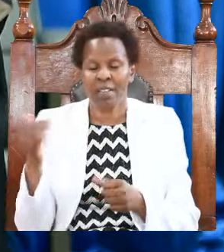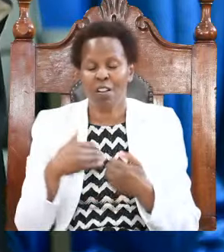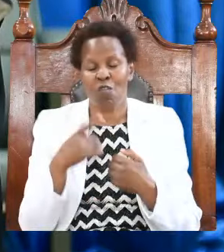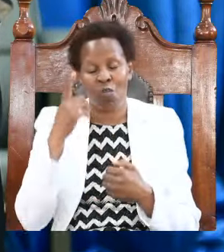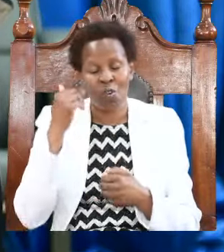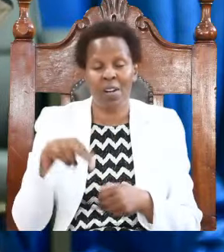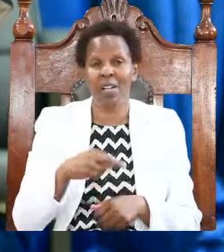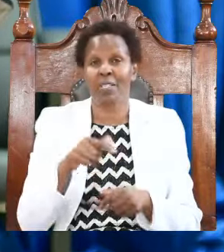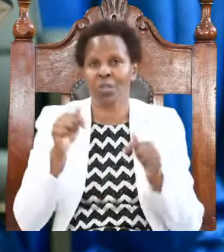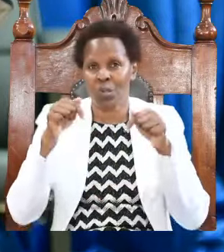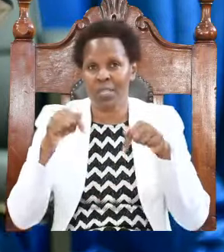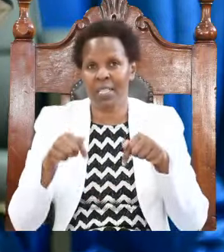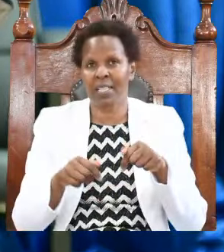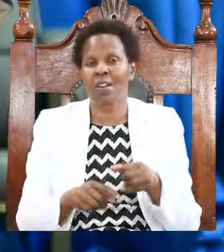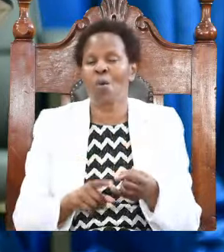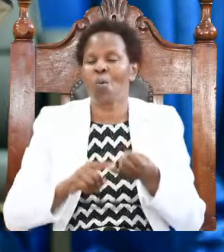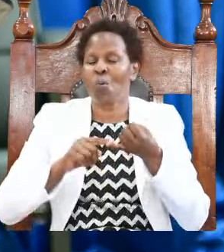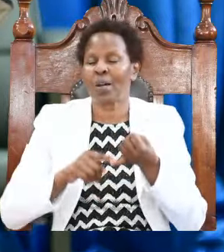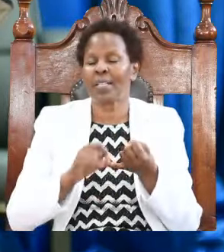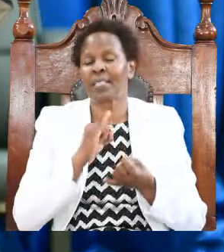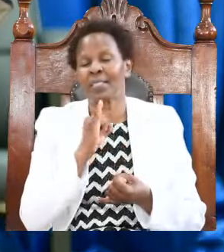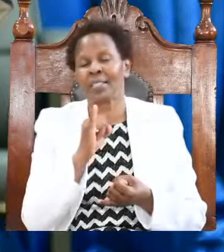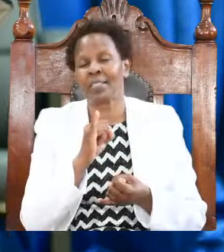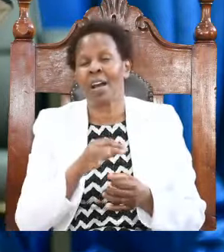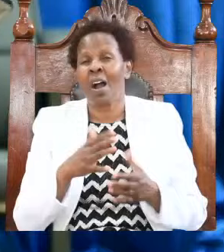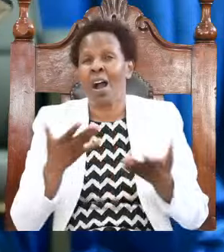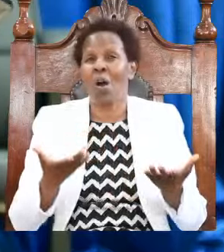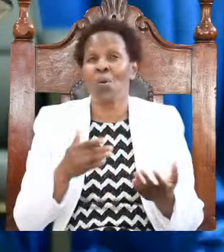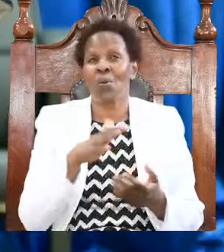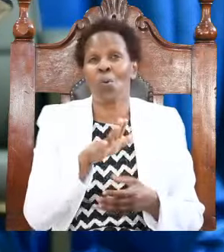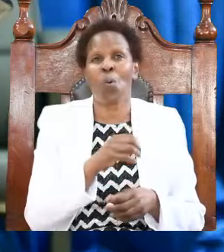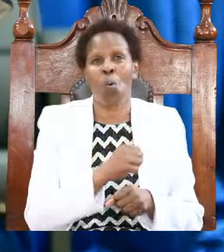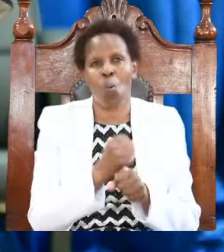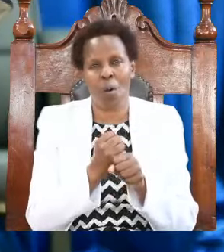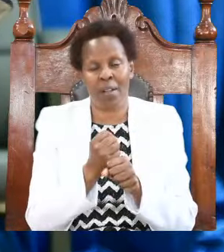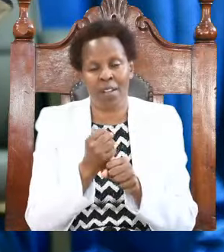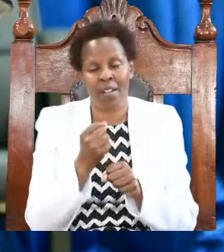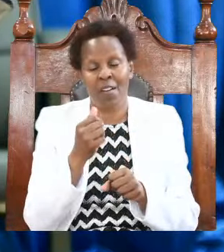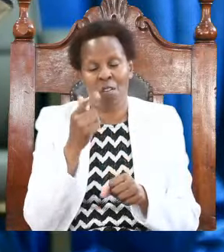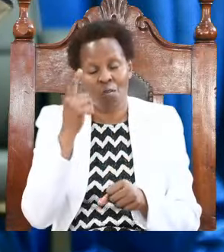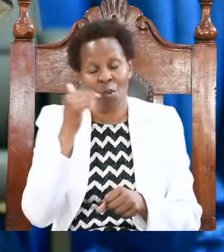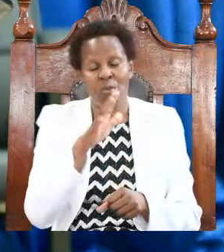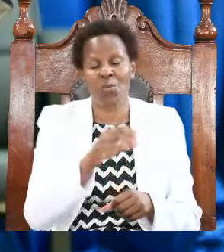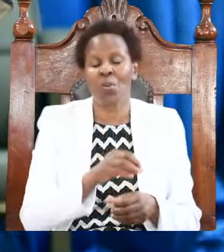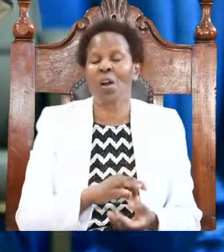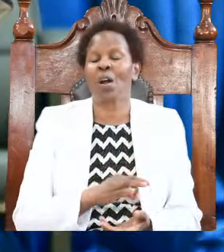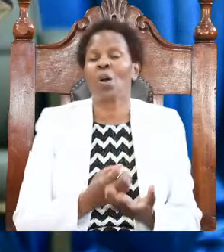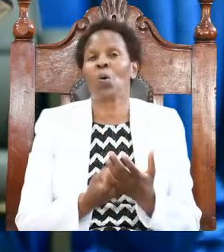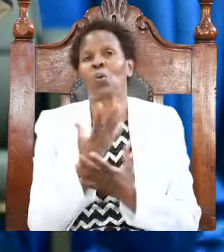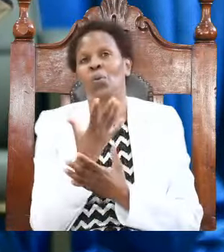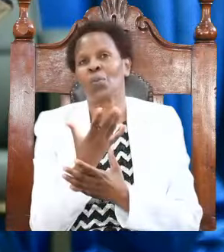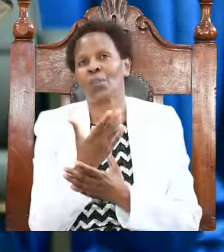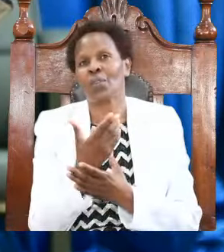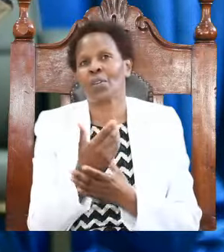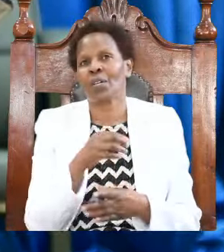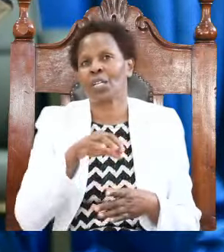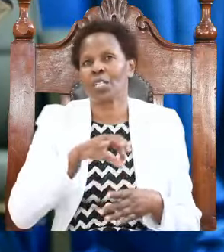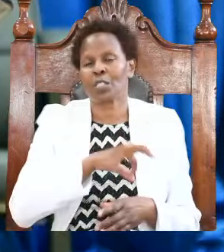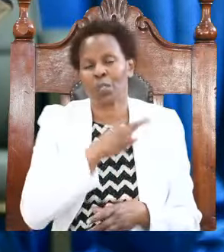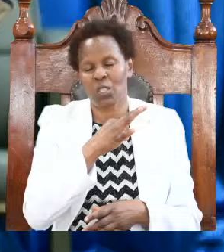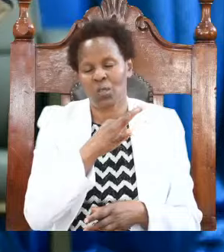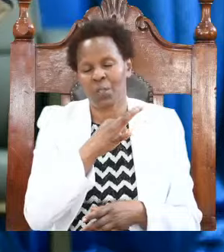morning, my question number one is, how are you investing in your spiritual growth? How are you